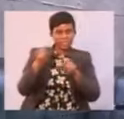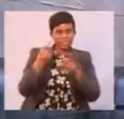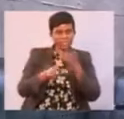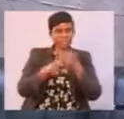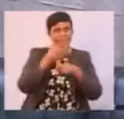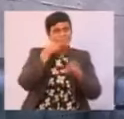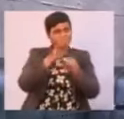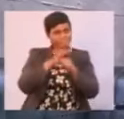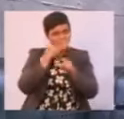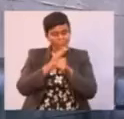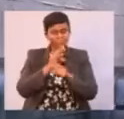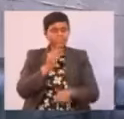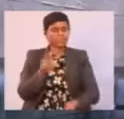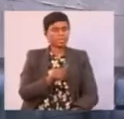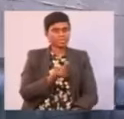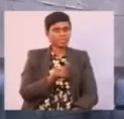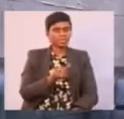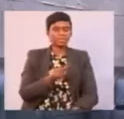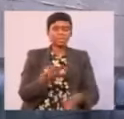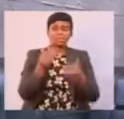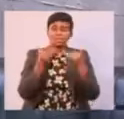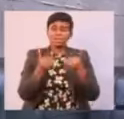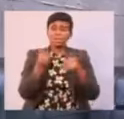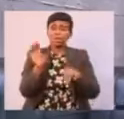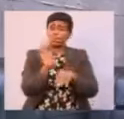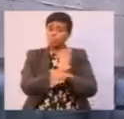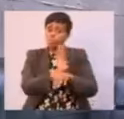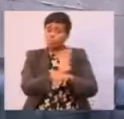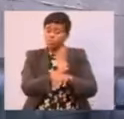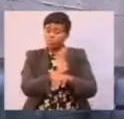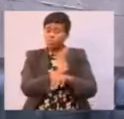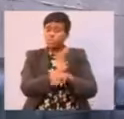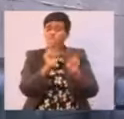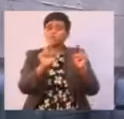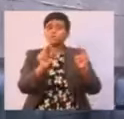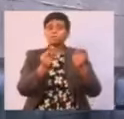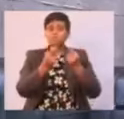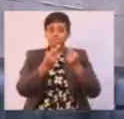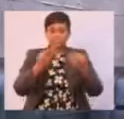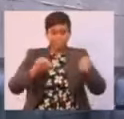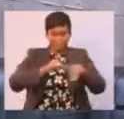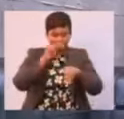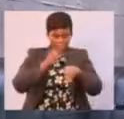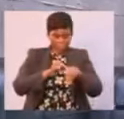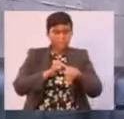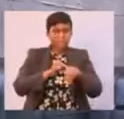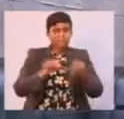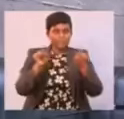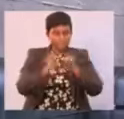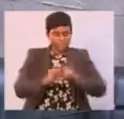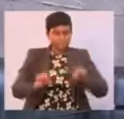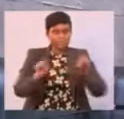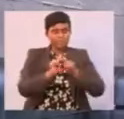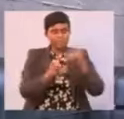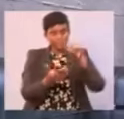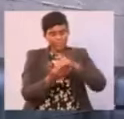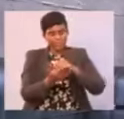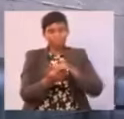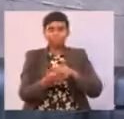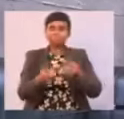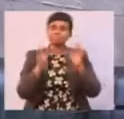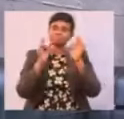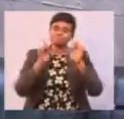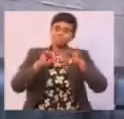assured us that now Burundi is a reconciled nation and the doctrine of separation